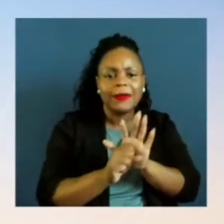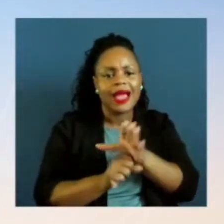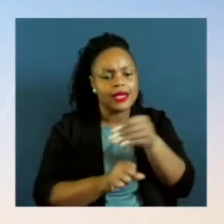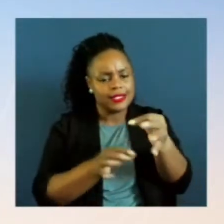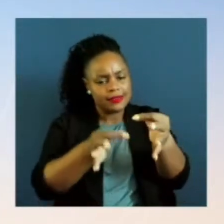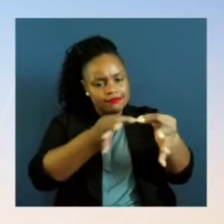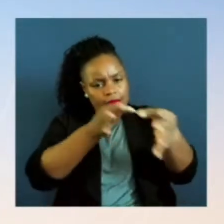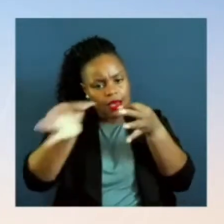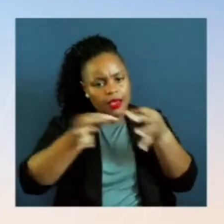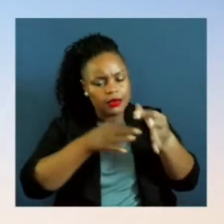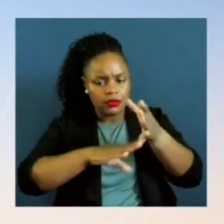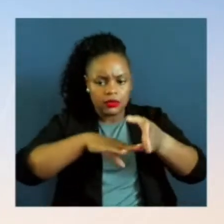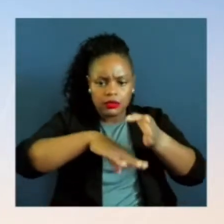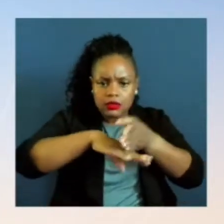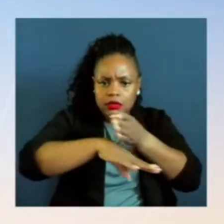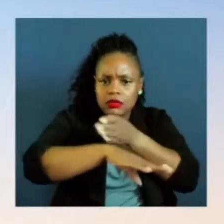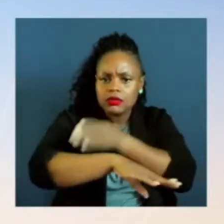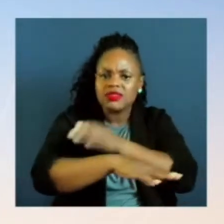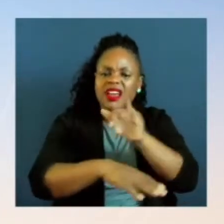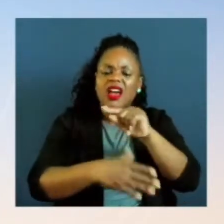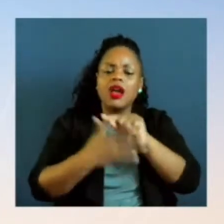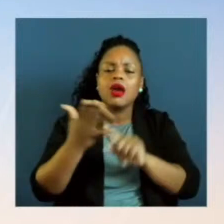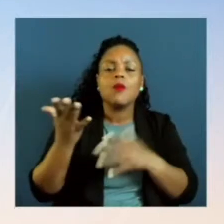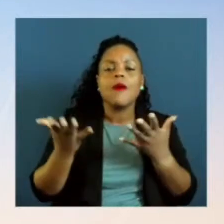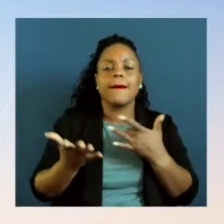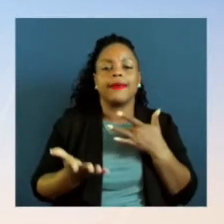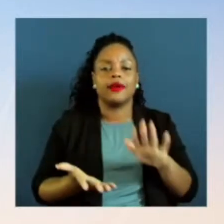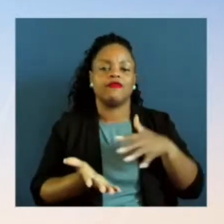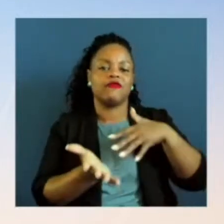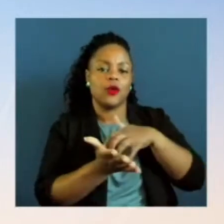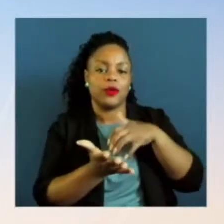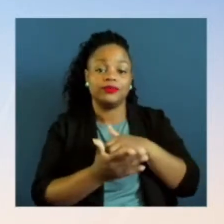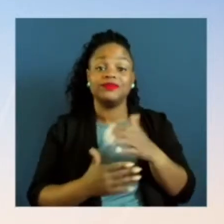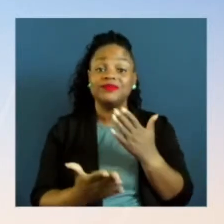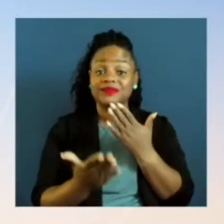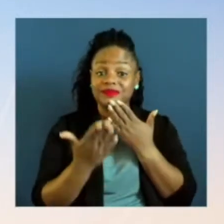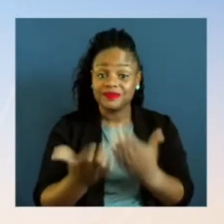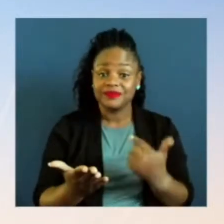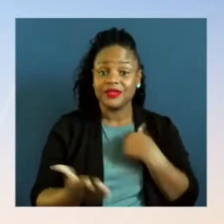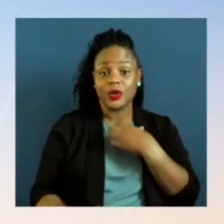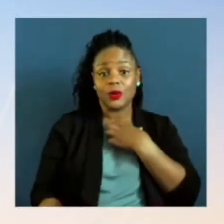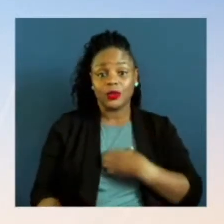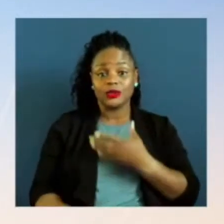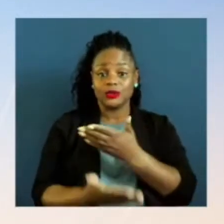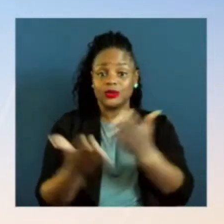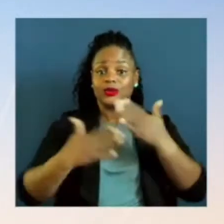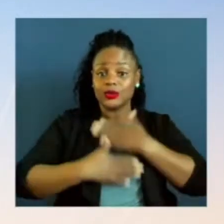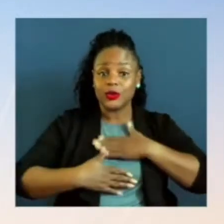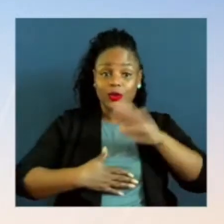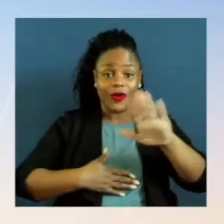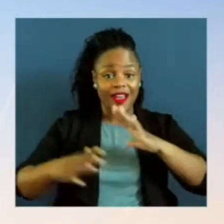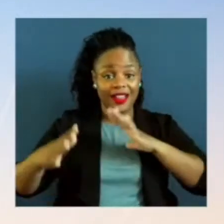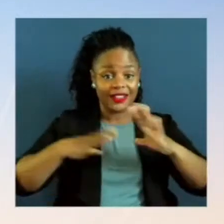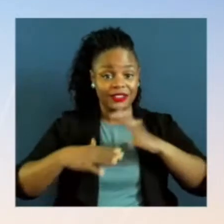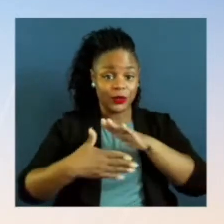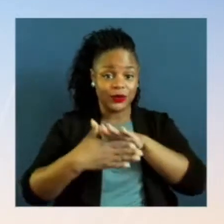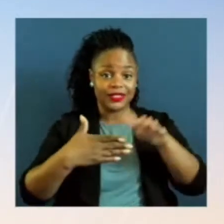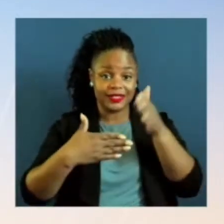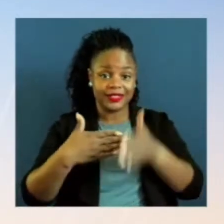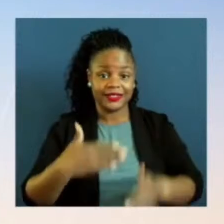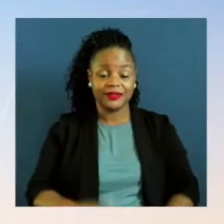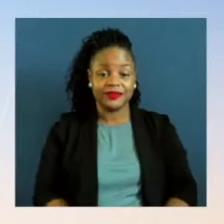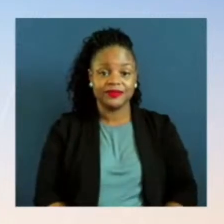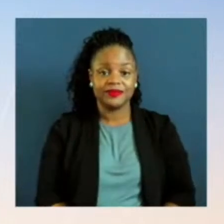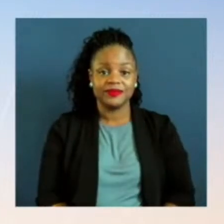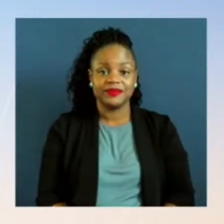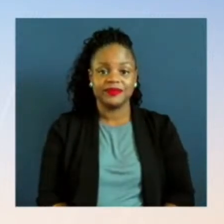of their products. Thank you. Wishing you a safe and enjoyable holiday weekend. Steve? It's been more than 2 months since the President's